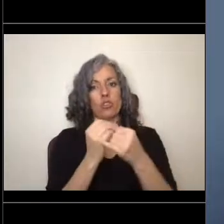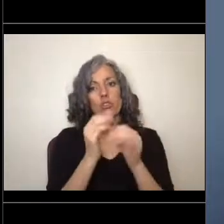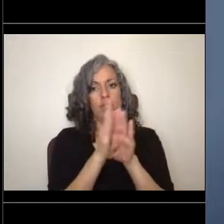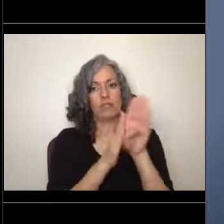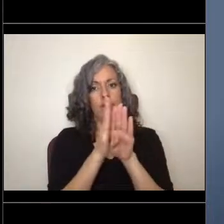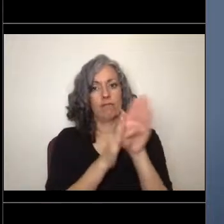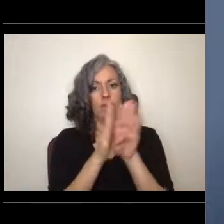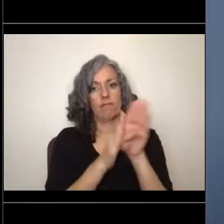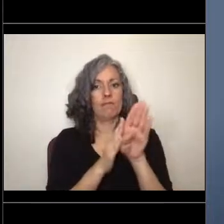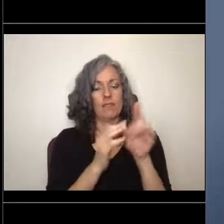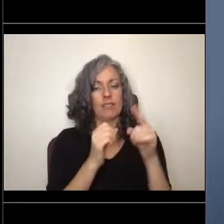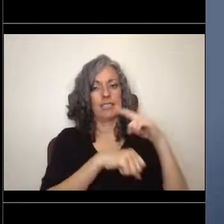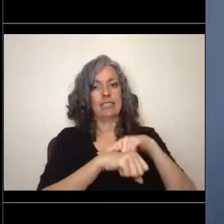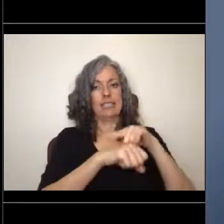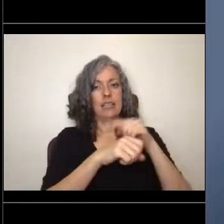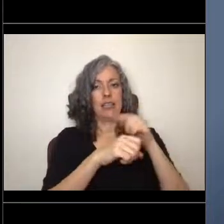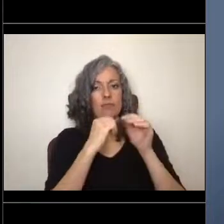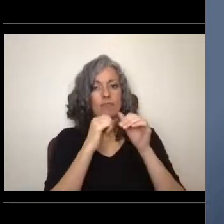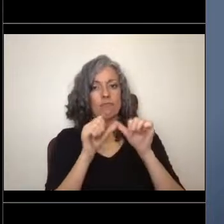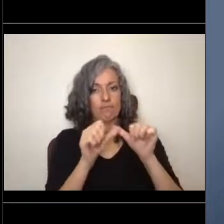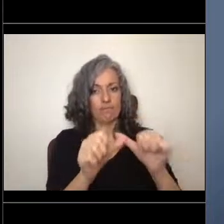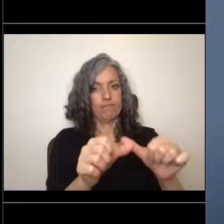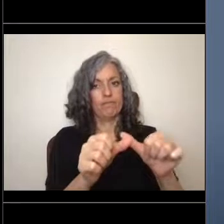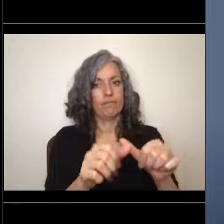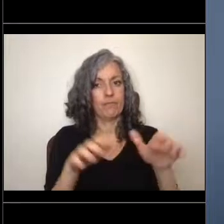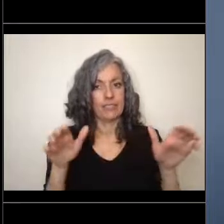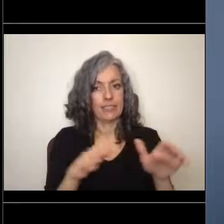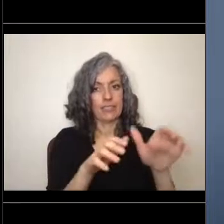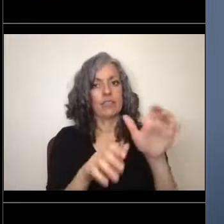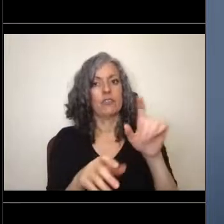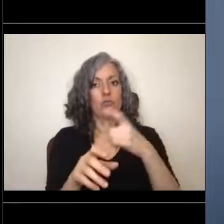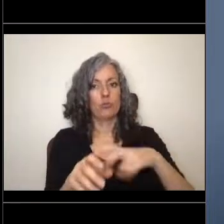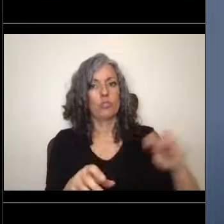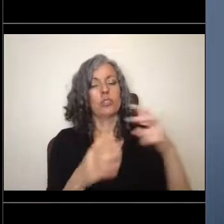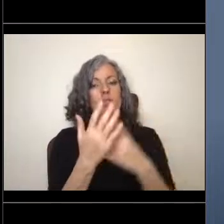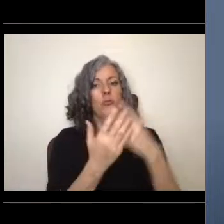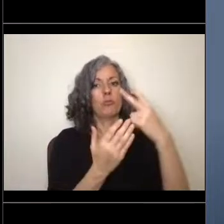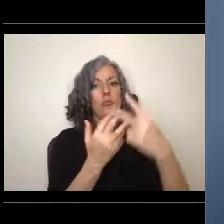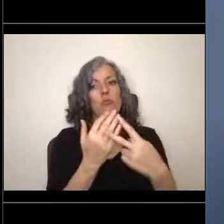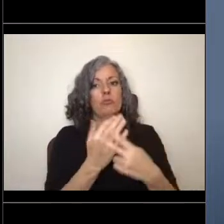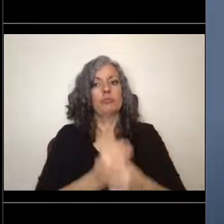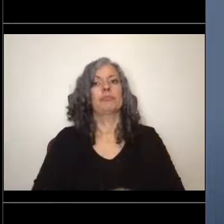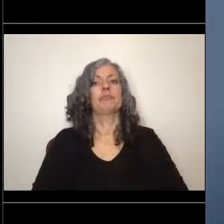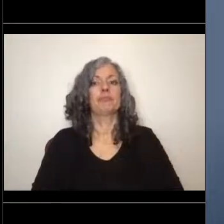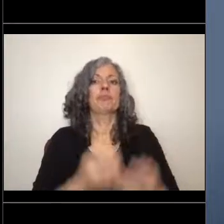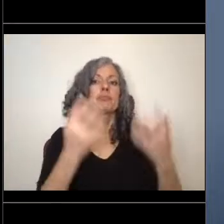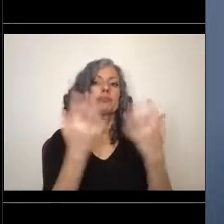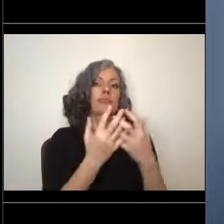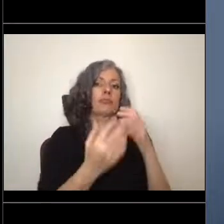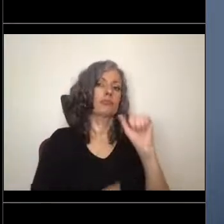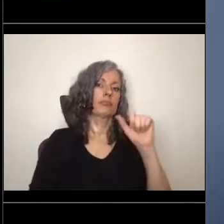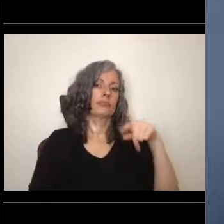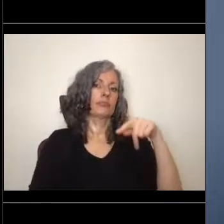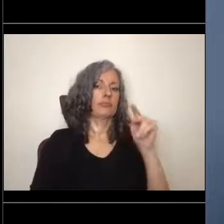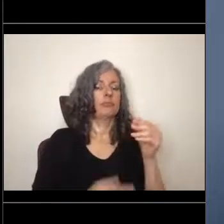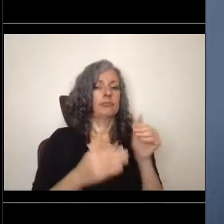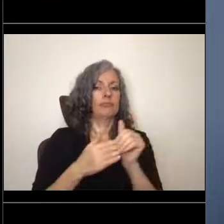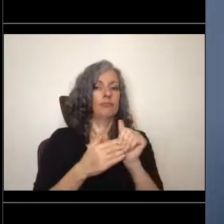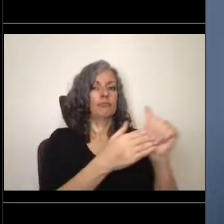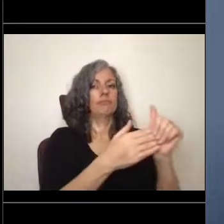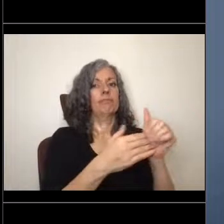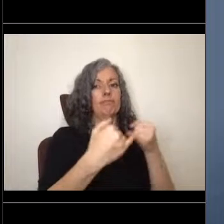time extension in the active transportation program. These requests are consistent with ATP guidelines, and staff recommends approval